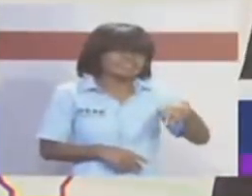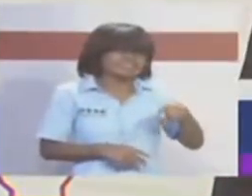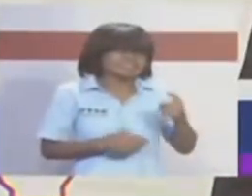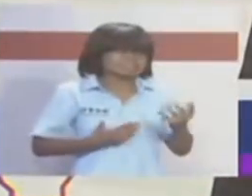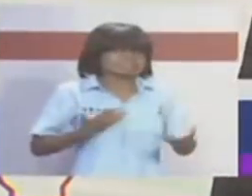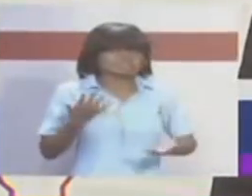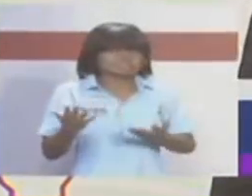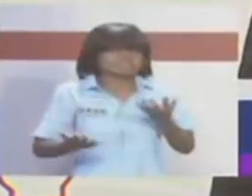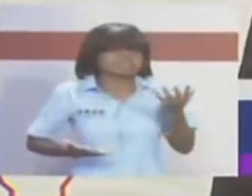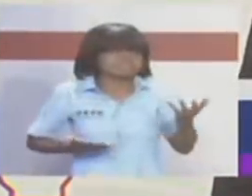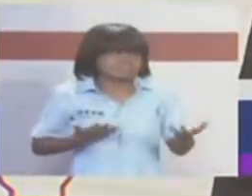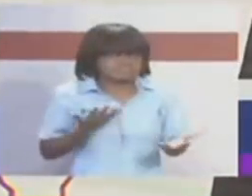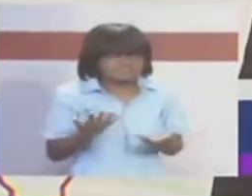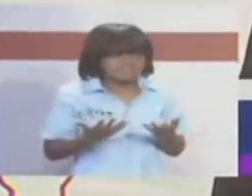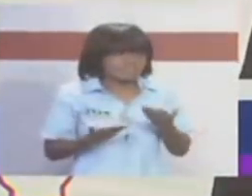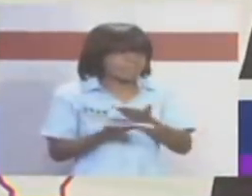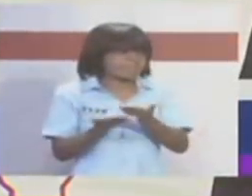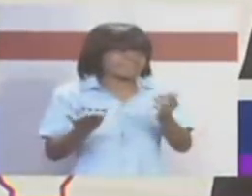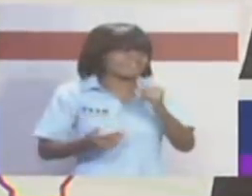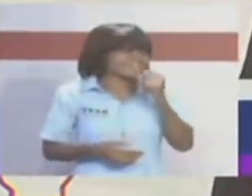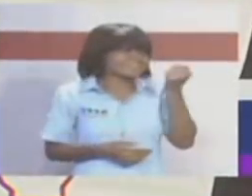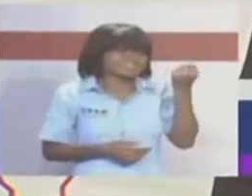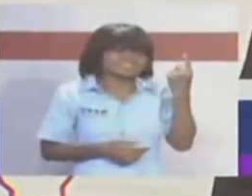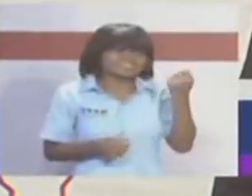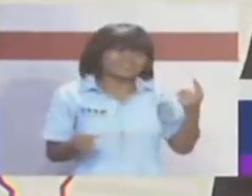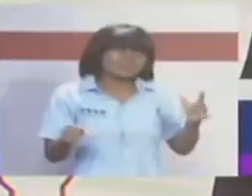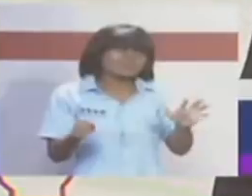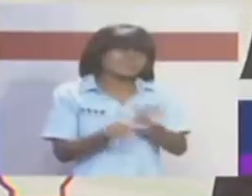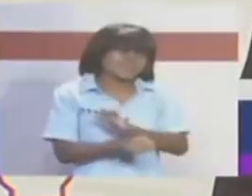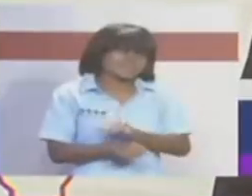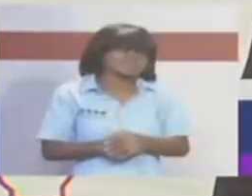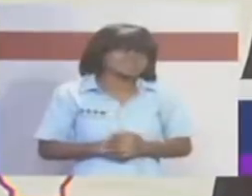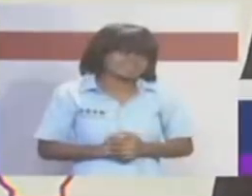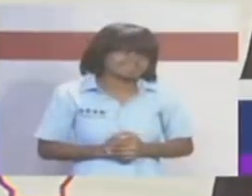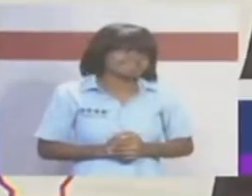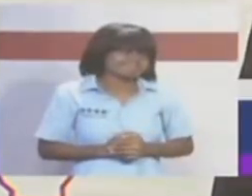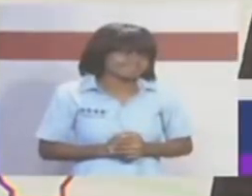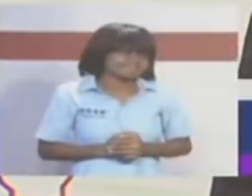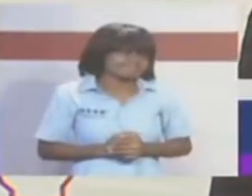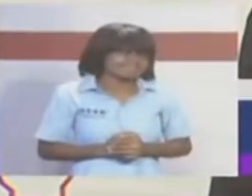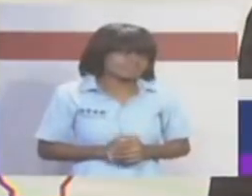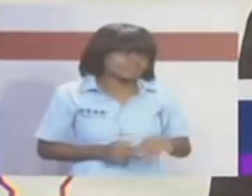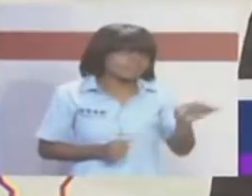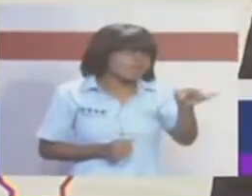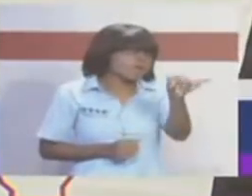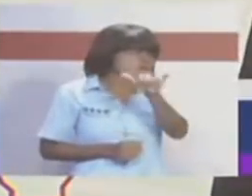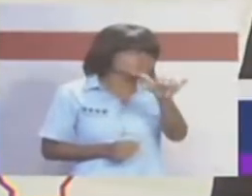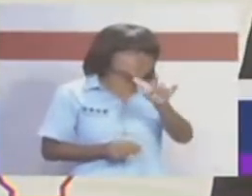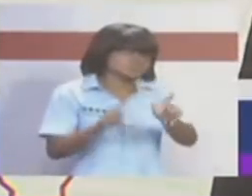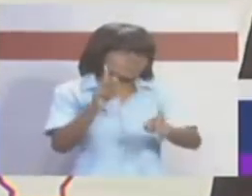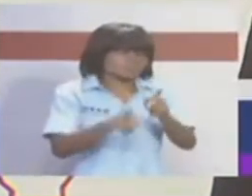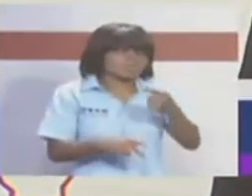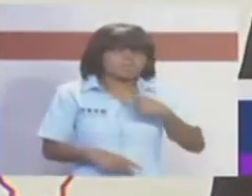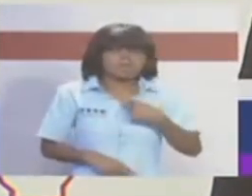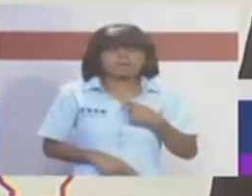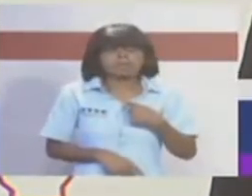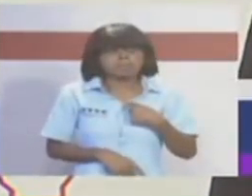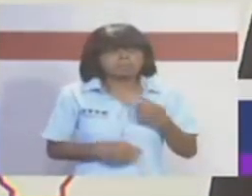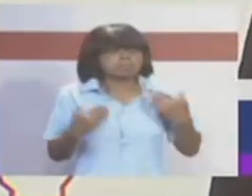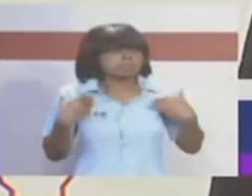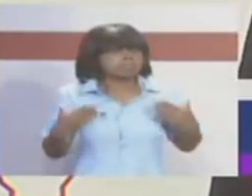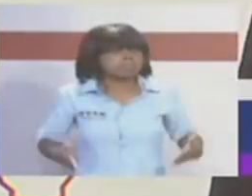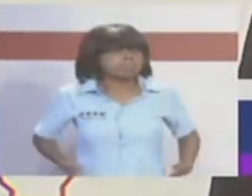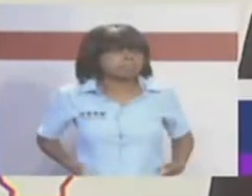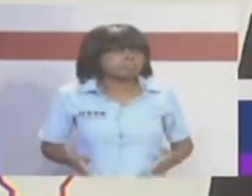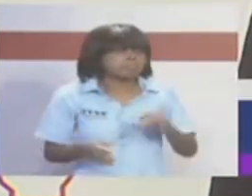just may not understand completely. And we may have people who may think, well, I have a strong immune system and I'm able to fight.